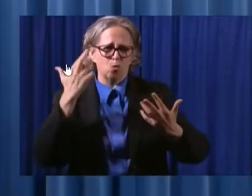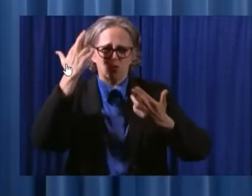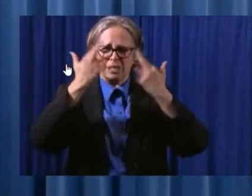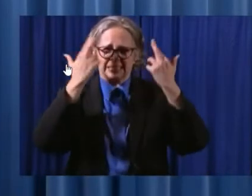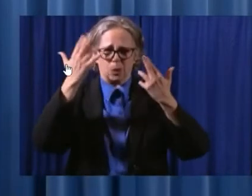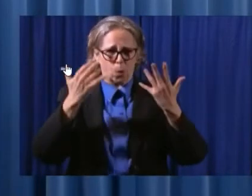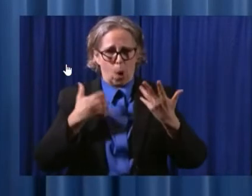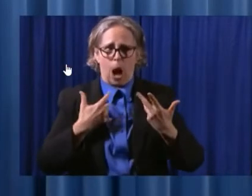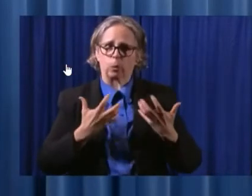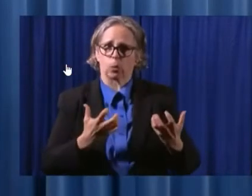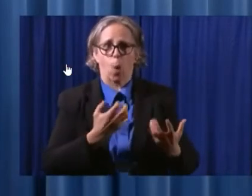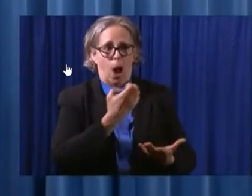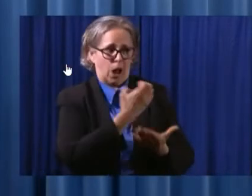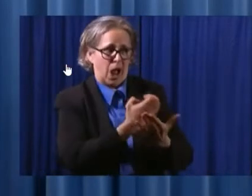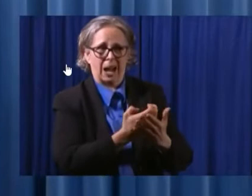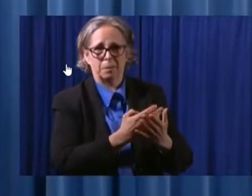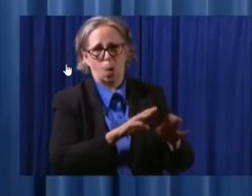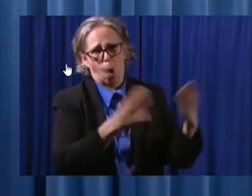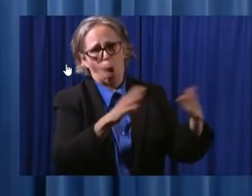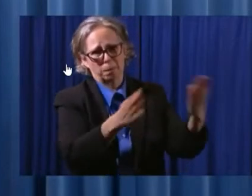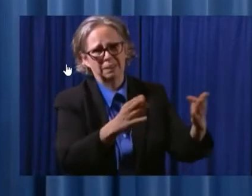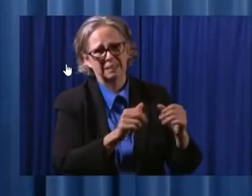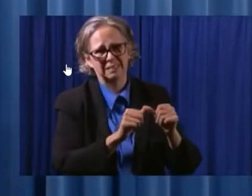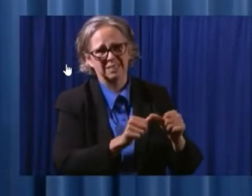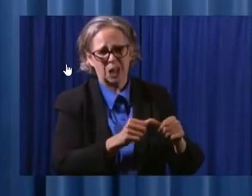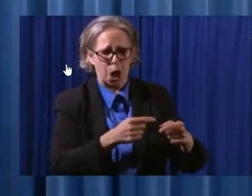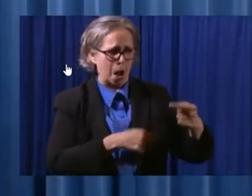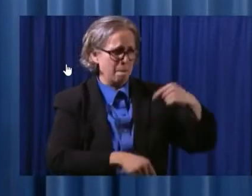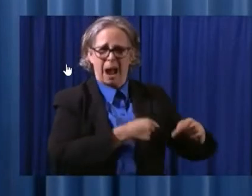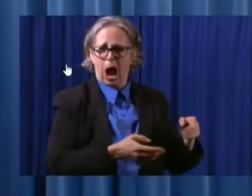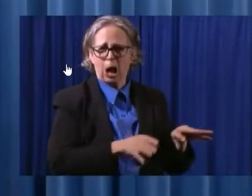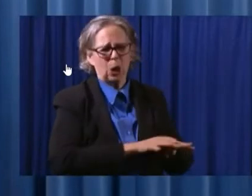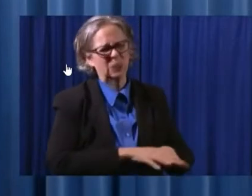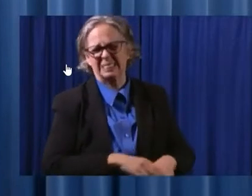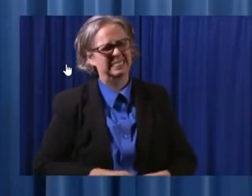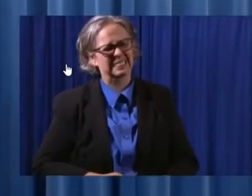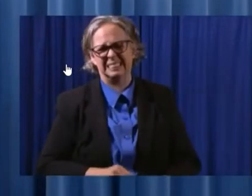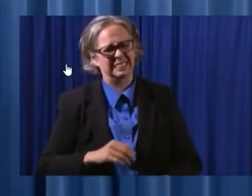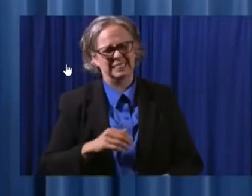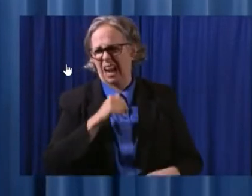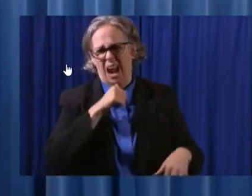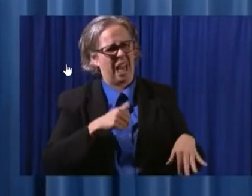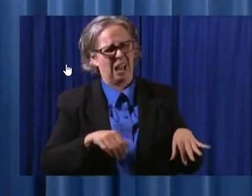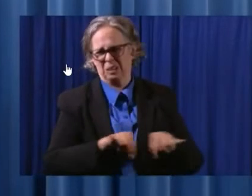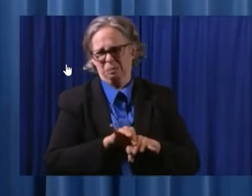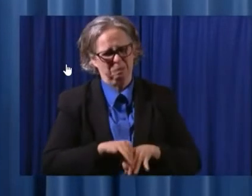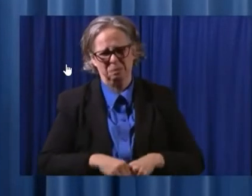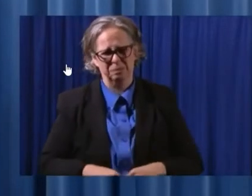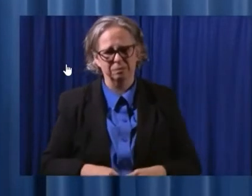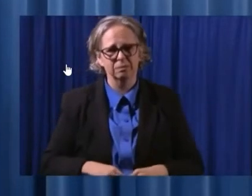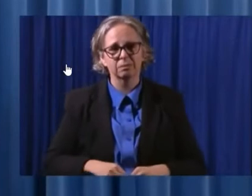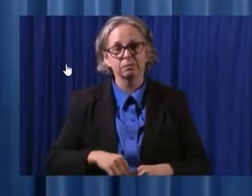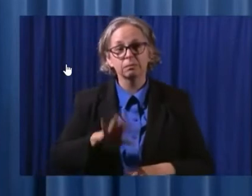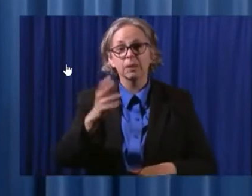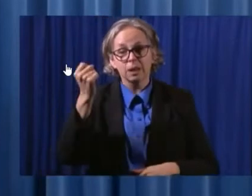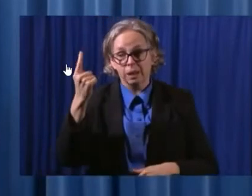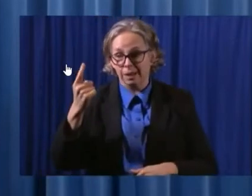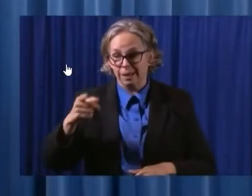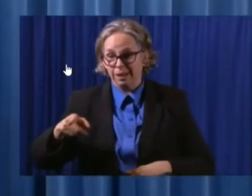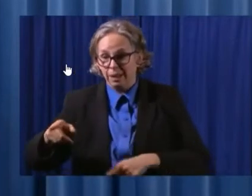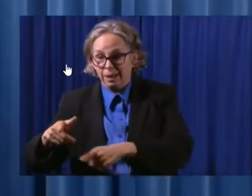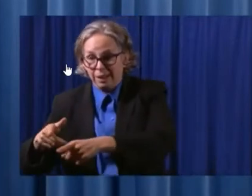go back in regard to our economy either. Doing both, keeping the economy moving